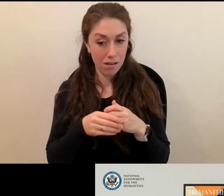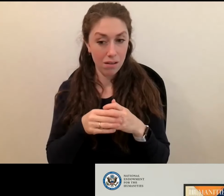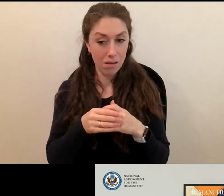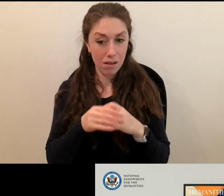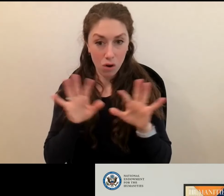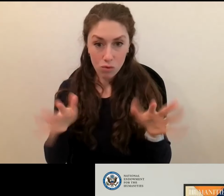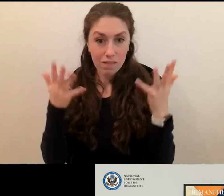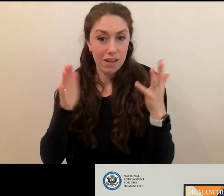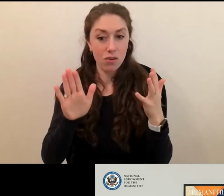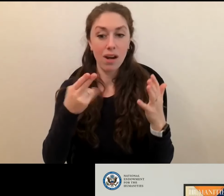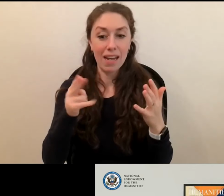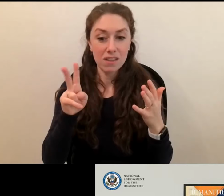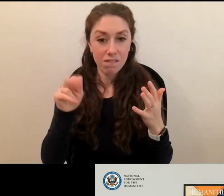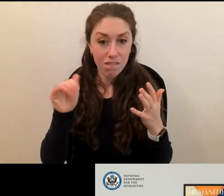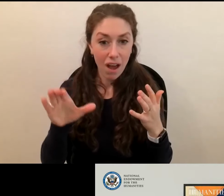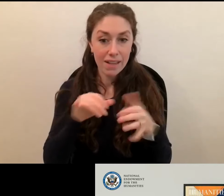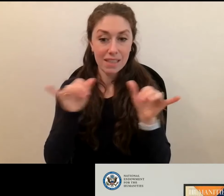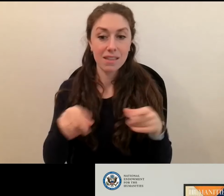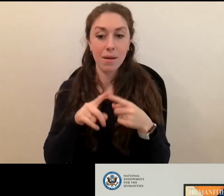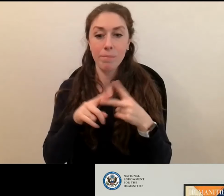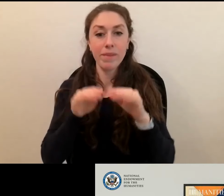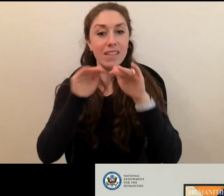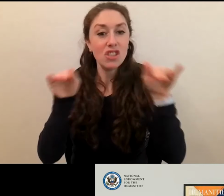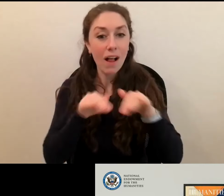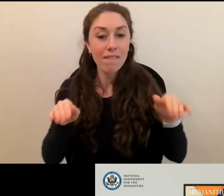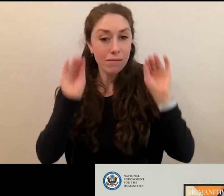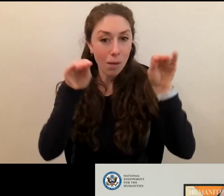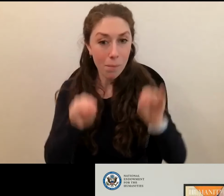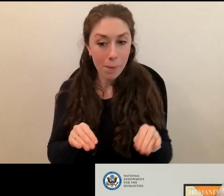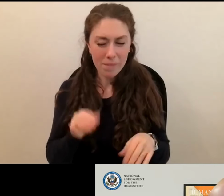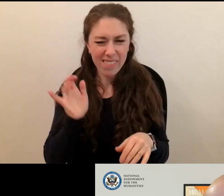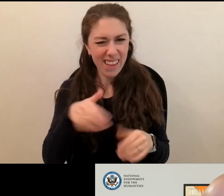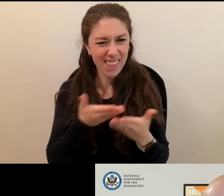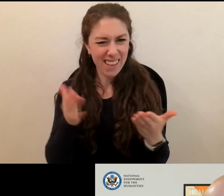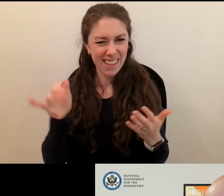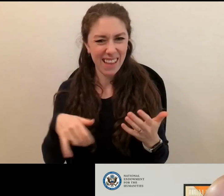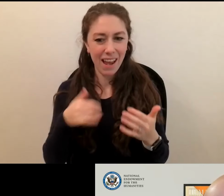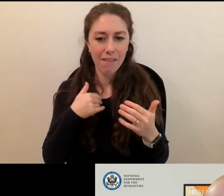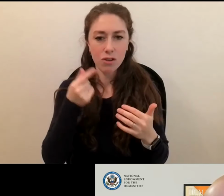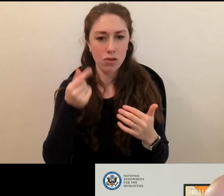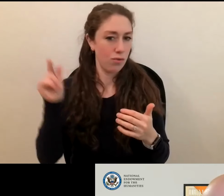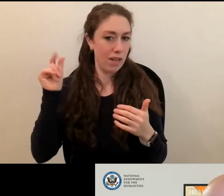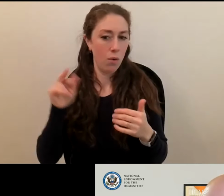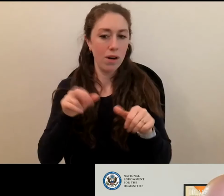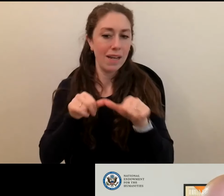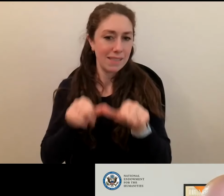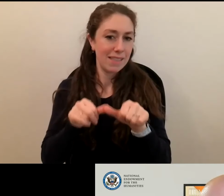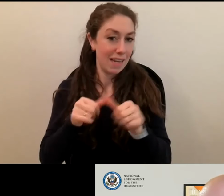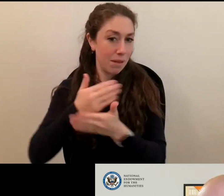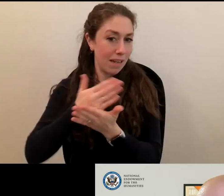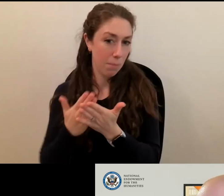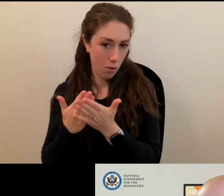revamping your HVAC system, including new shelving and things of that sort, have a green or sustainable component to